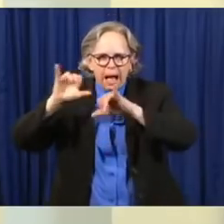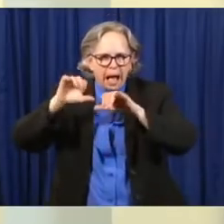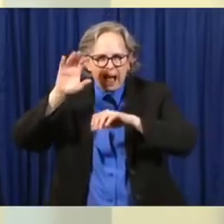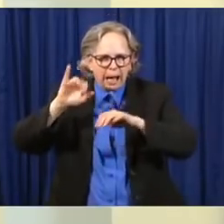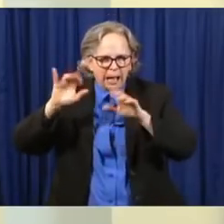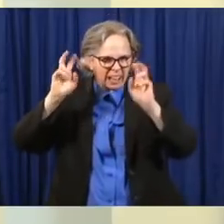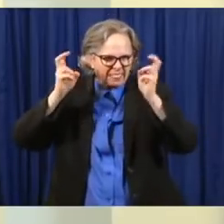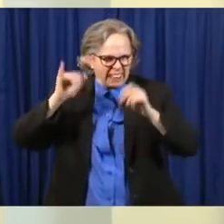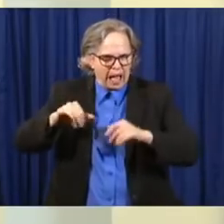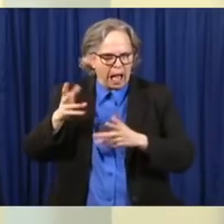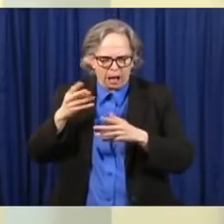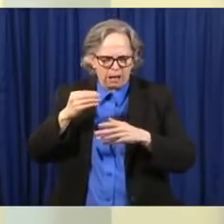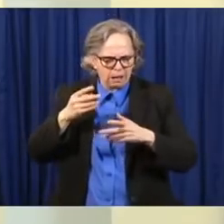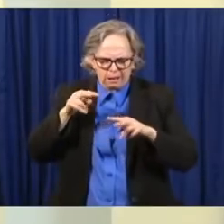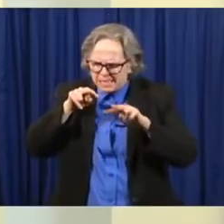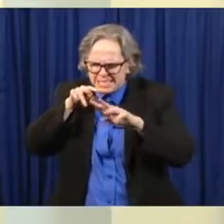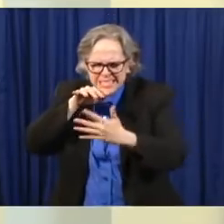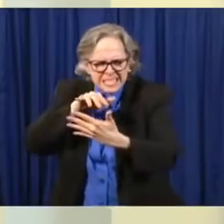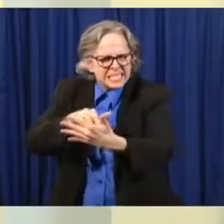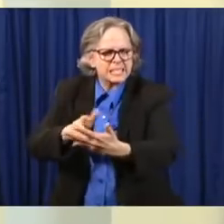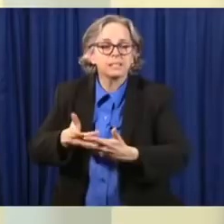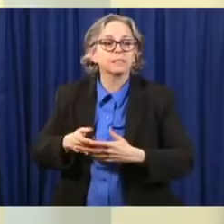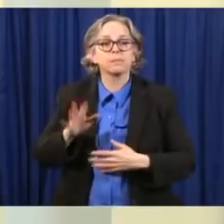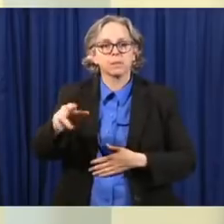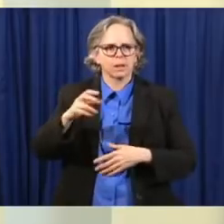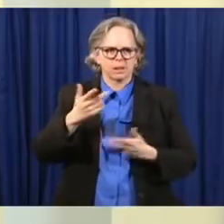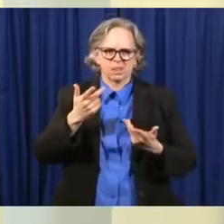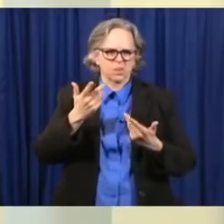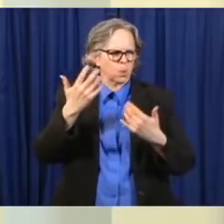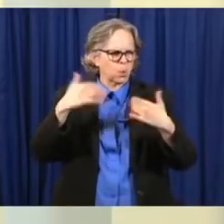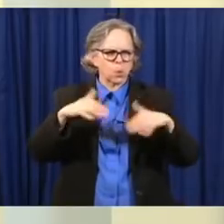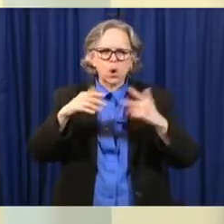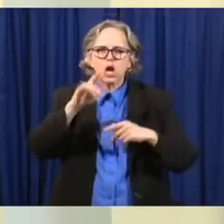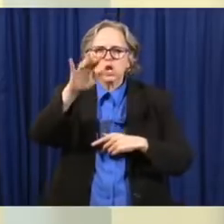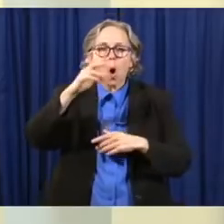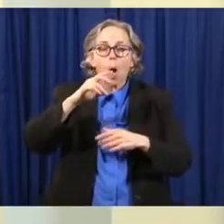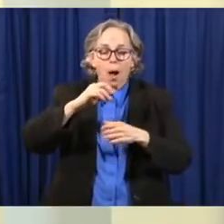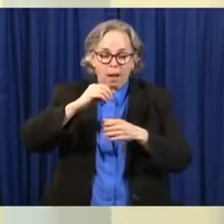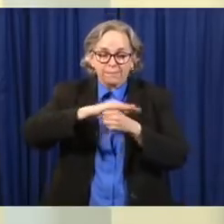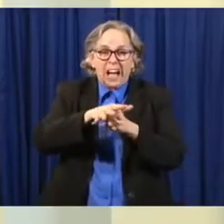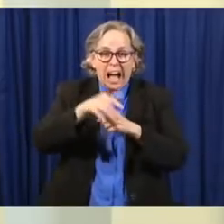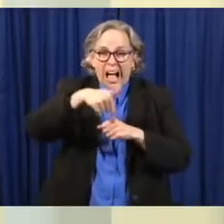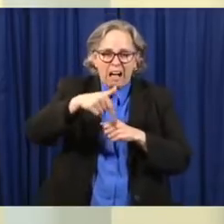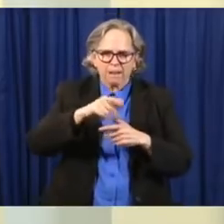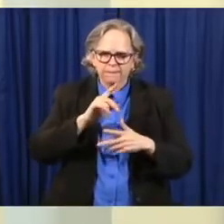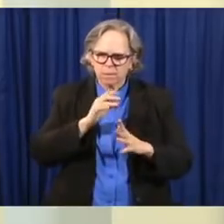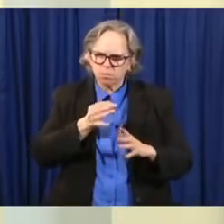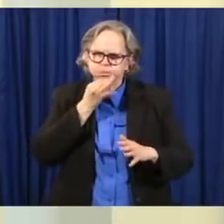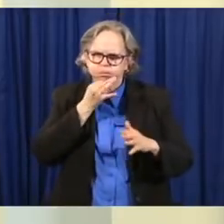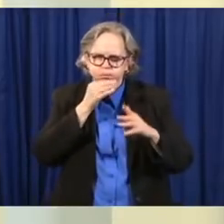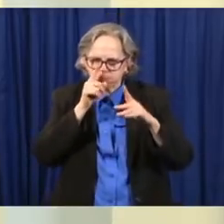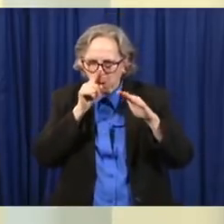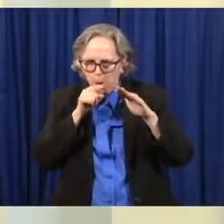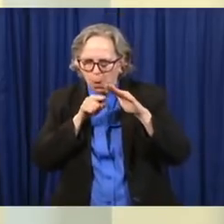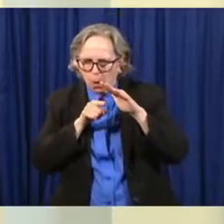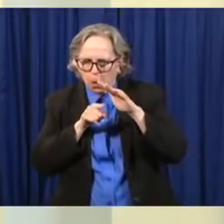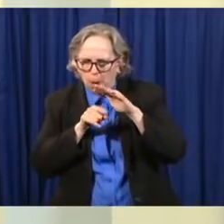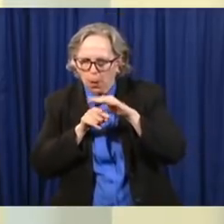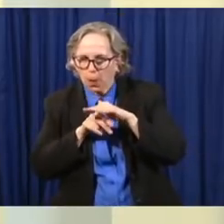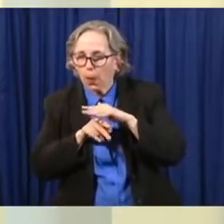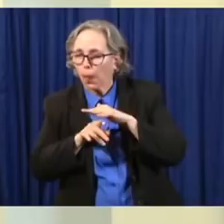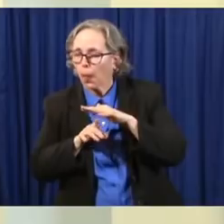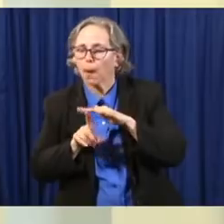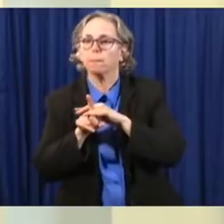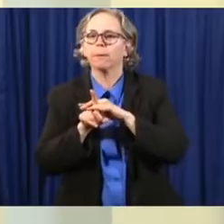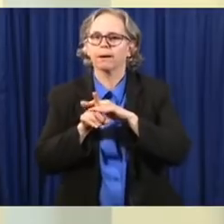that sneaky of an enemy. And, and we don't know how long people shed even after the 14 days.